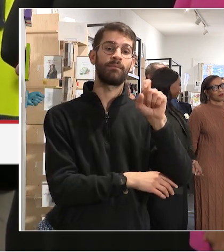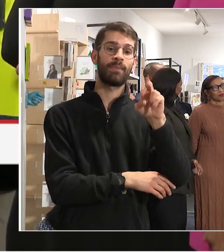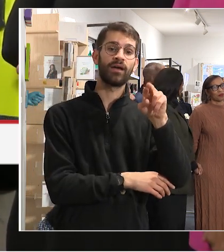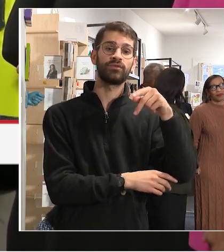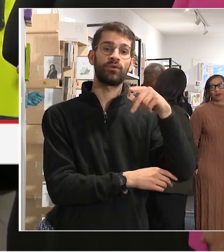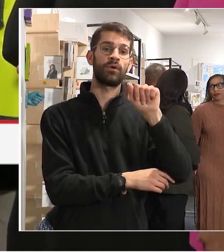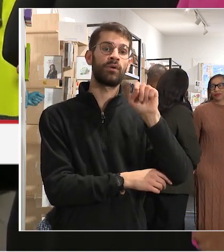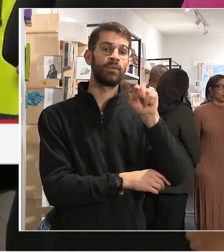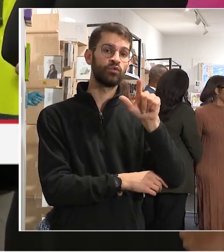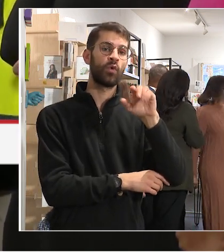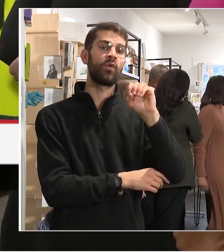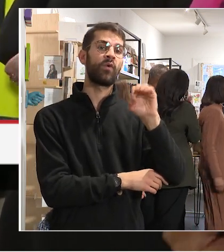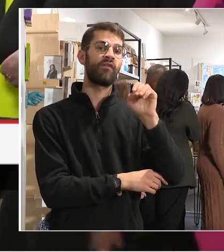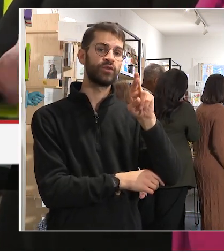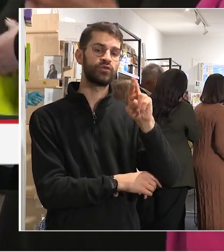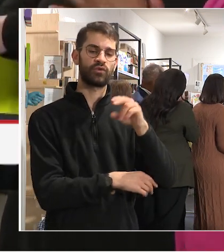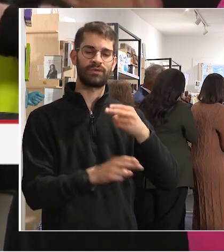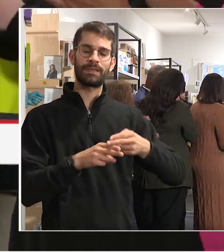Shannon Williams.